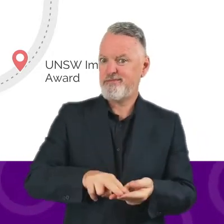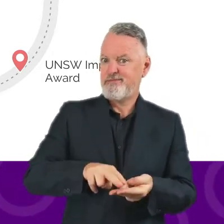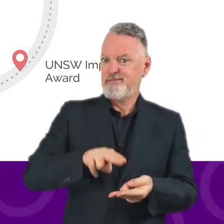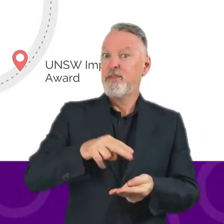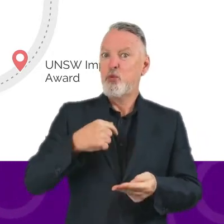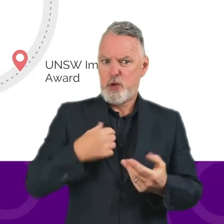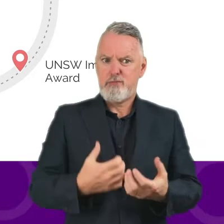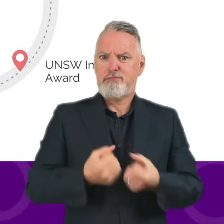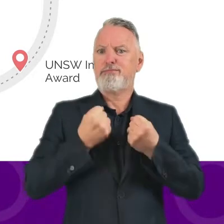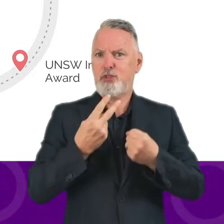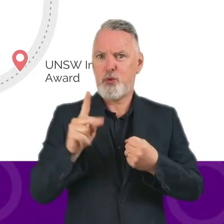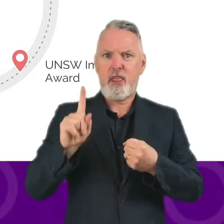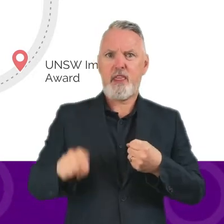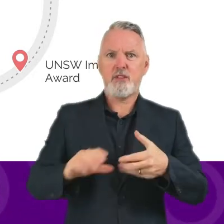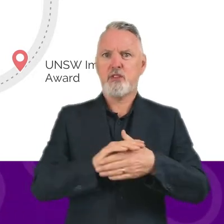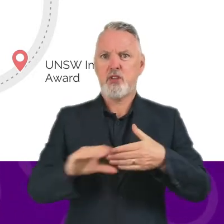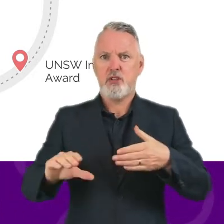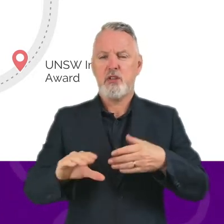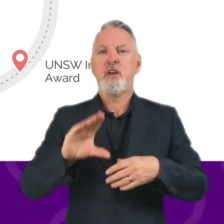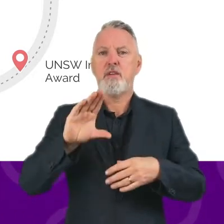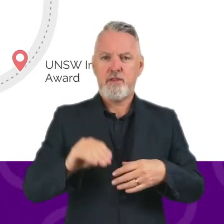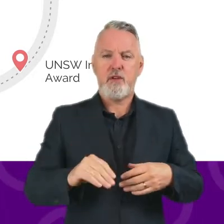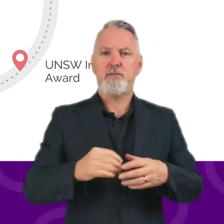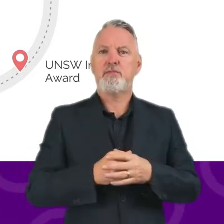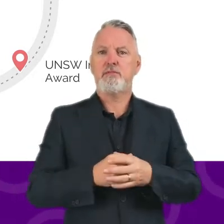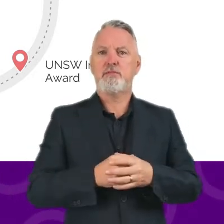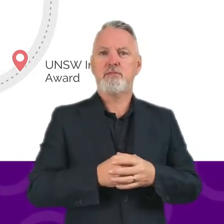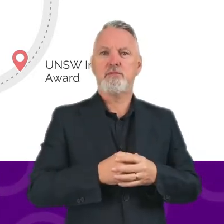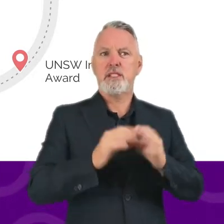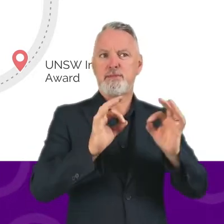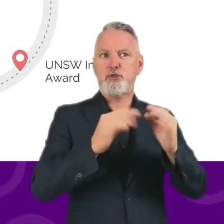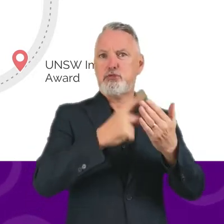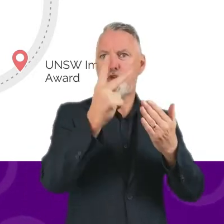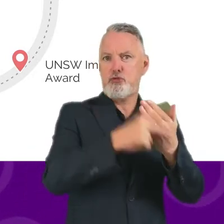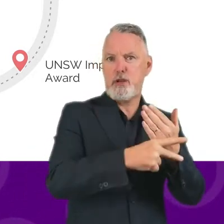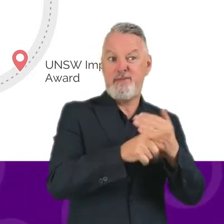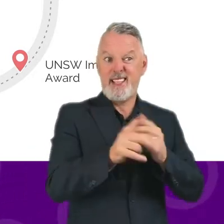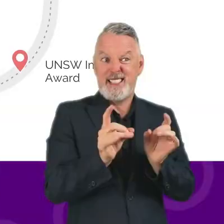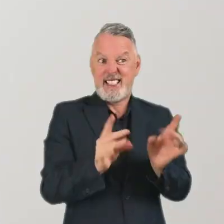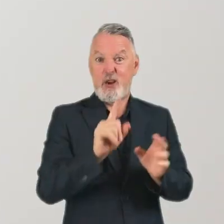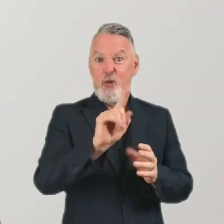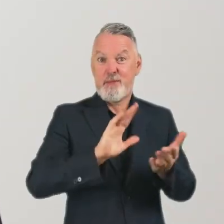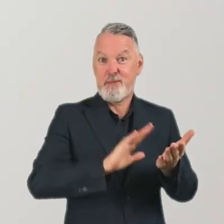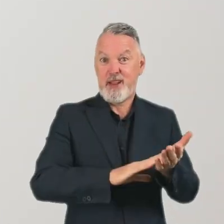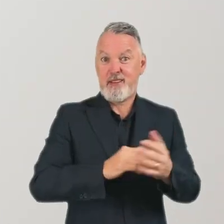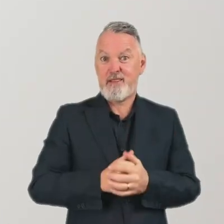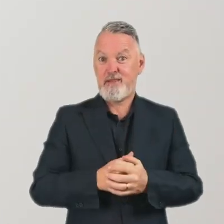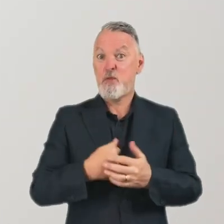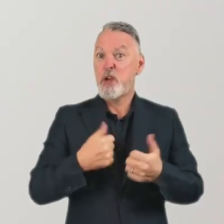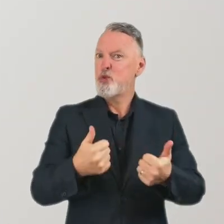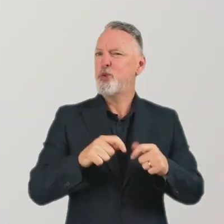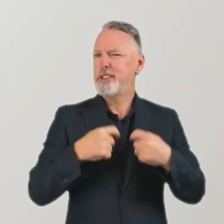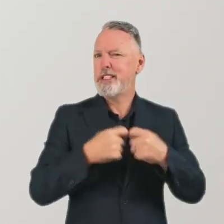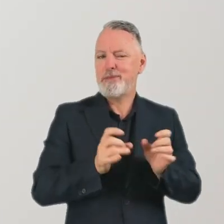raised $20,000 from UNSW's Health 10X Accelerator, which is starting in a month. We've had a pretty good team